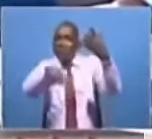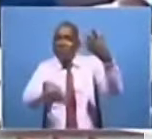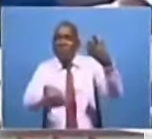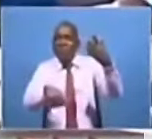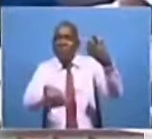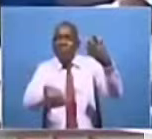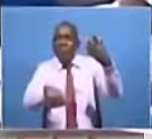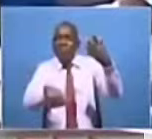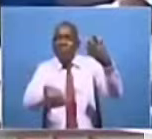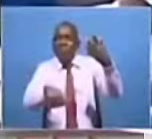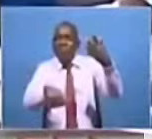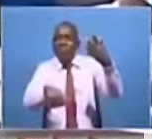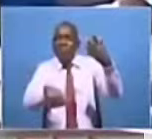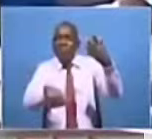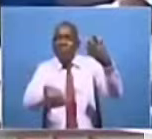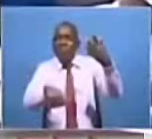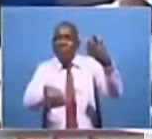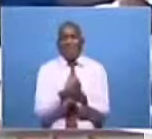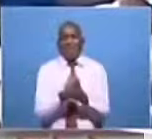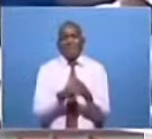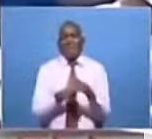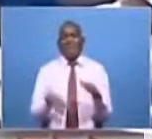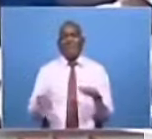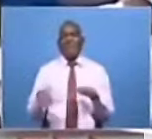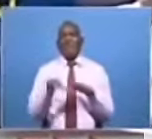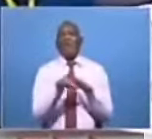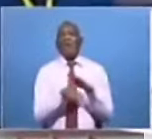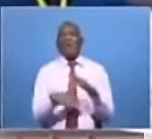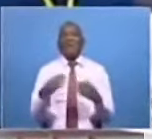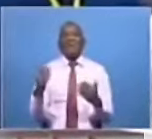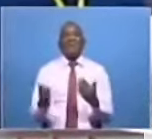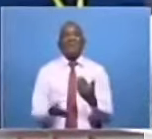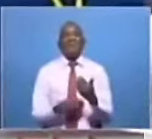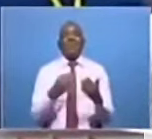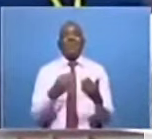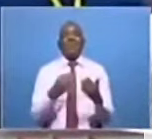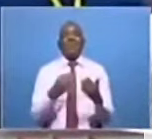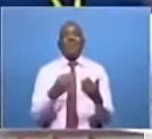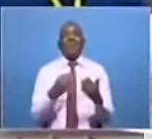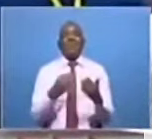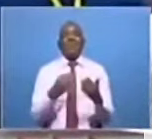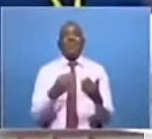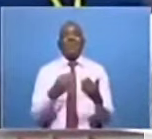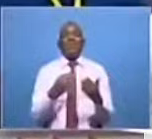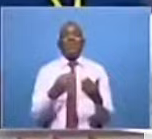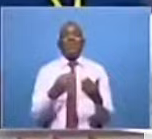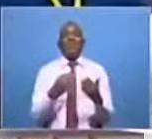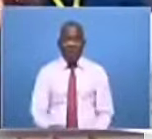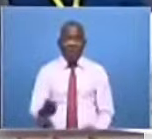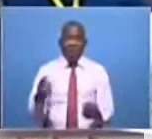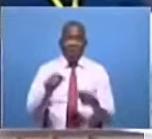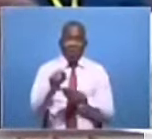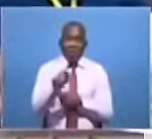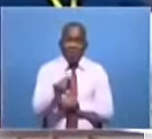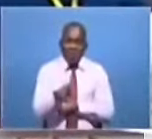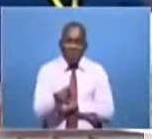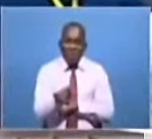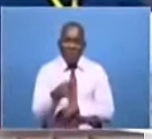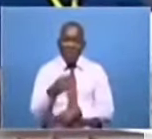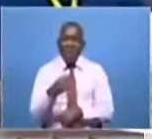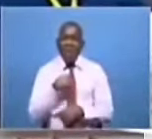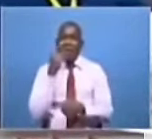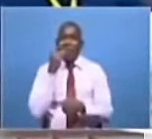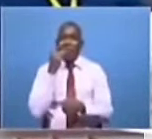a matter that is quite basic in the practice that I'm familiar with, that when you have